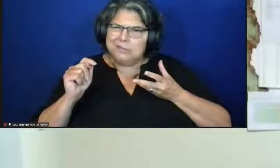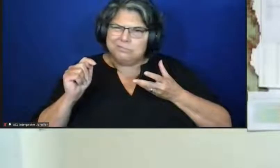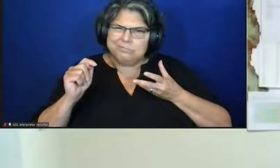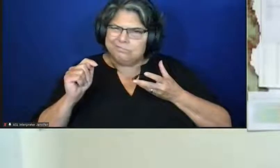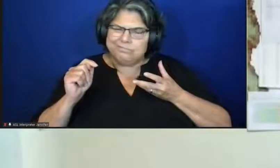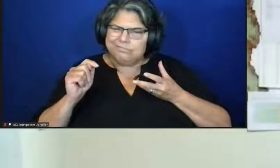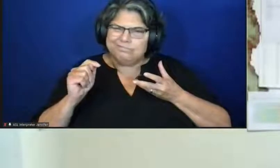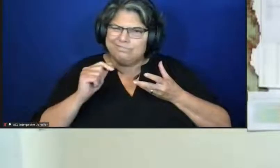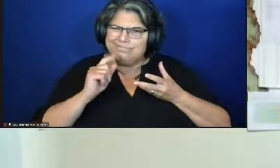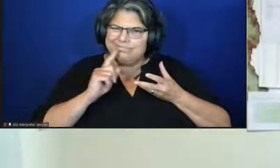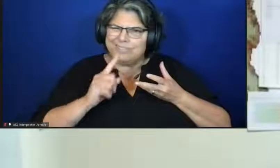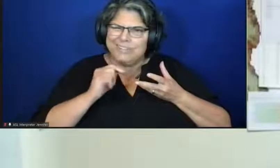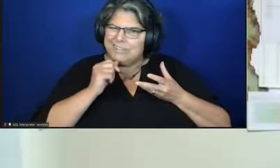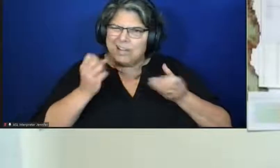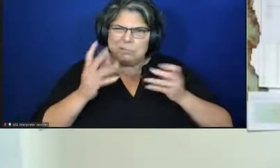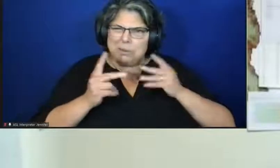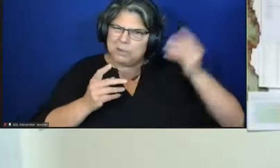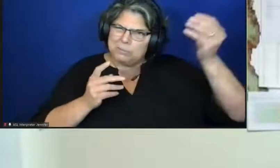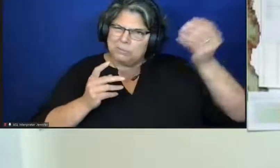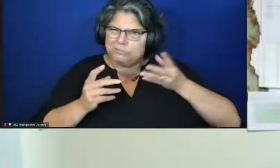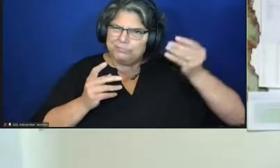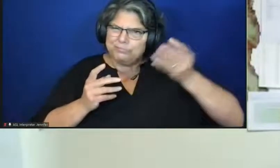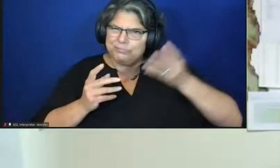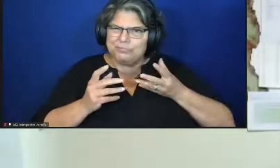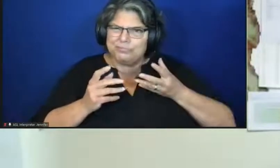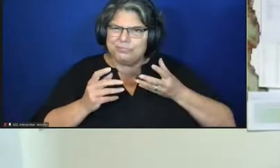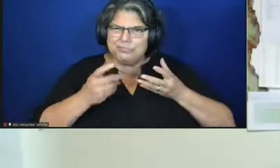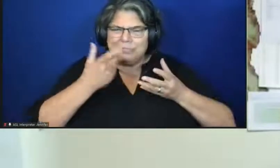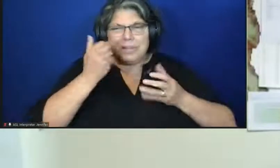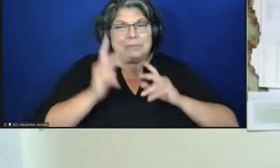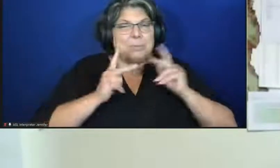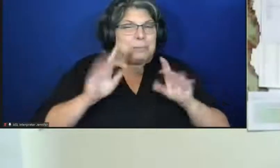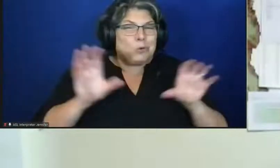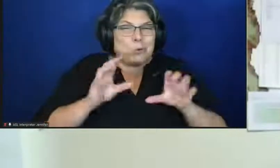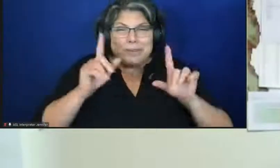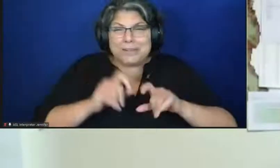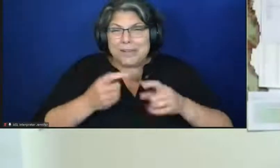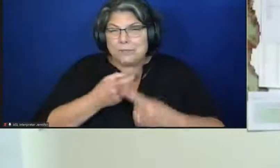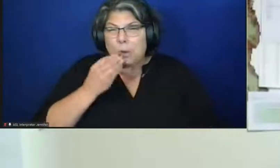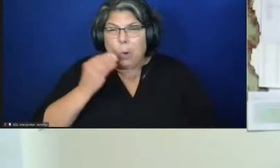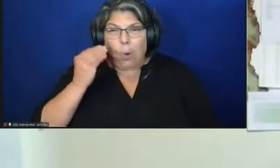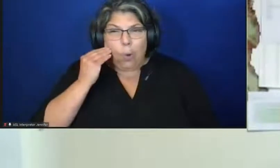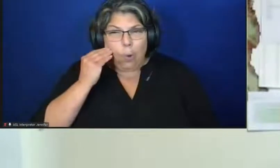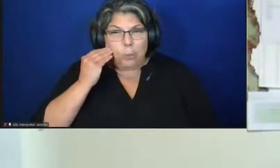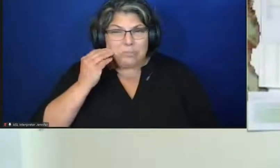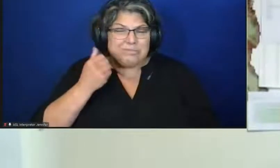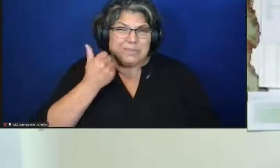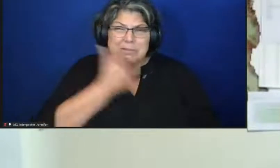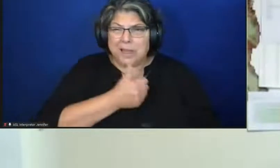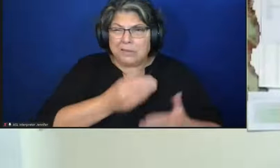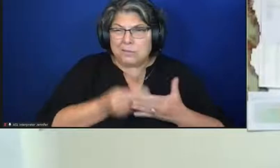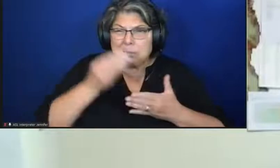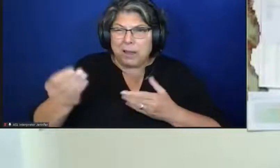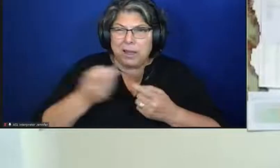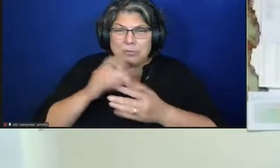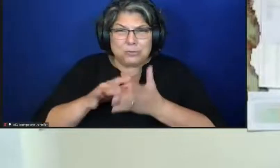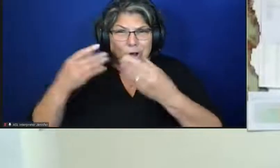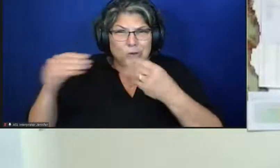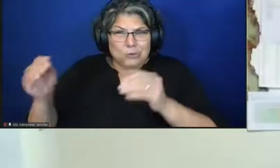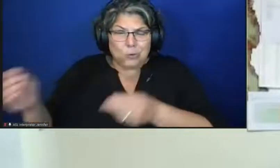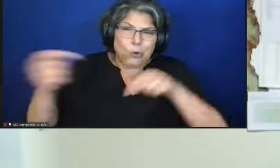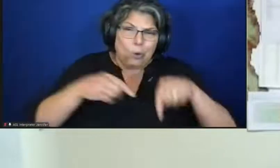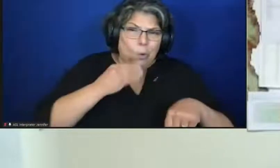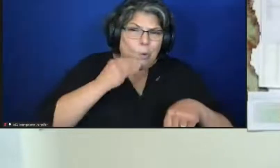less reporting of the rapid tests, especially as people are doing home tests that they can buy in a pharmacy, but also